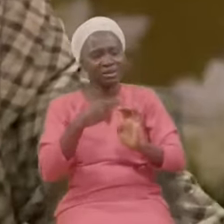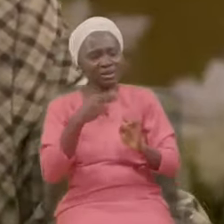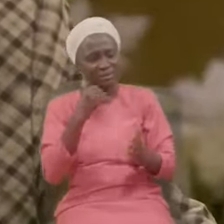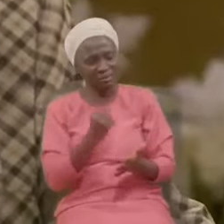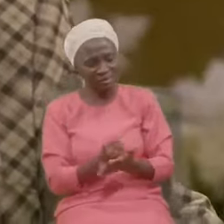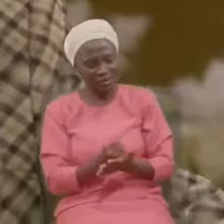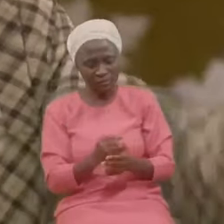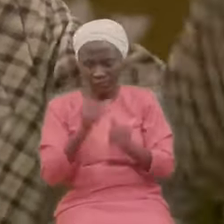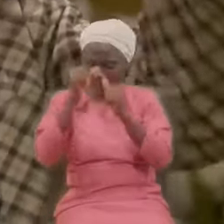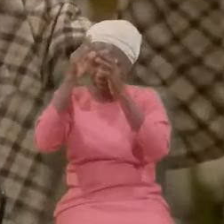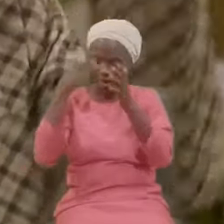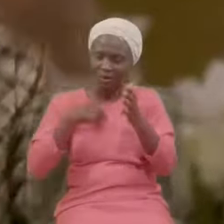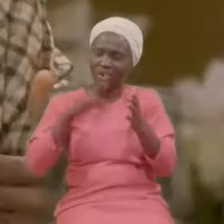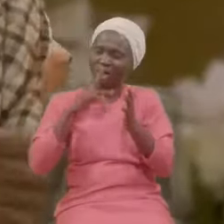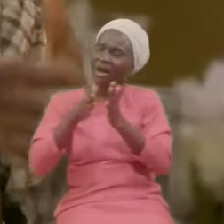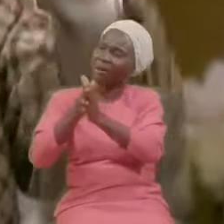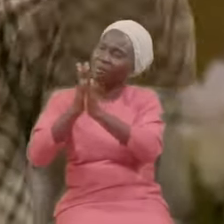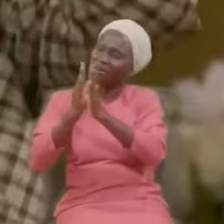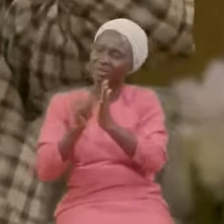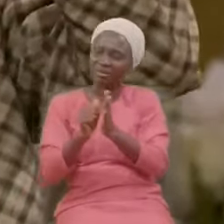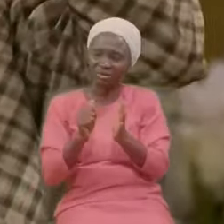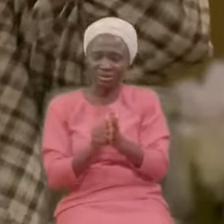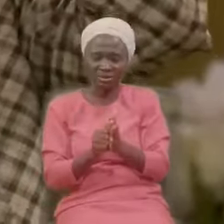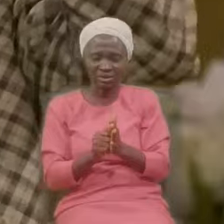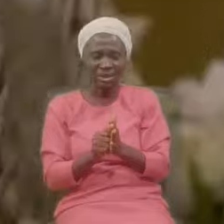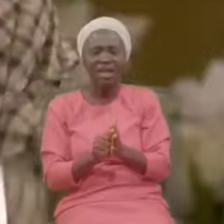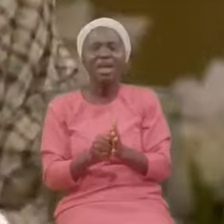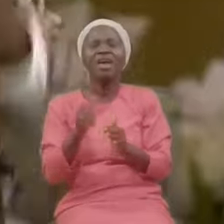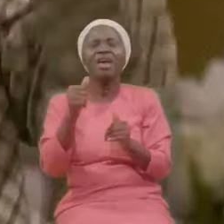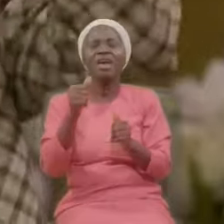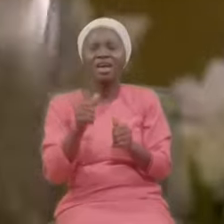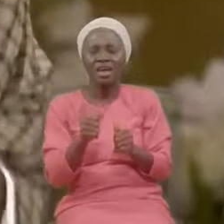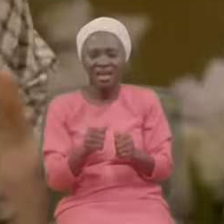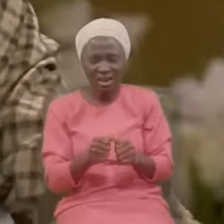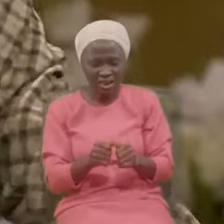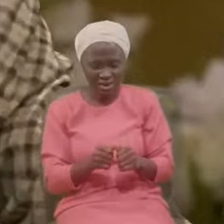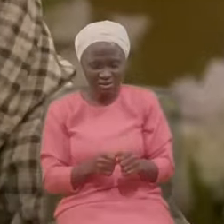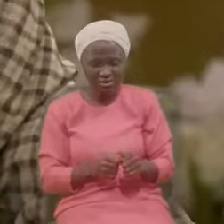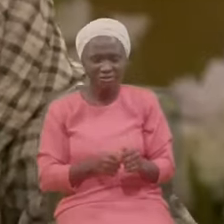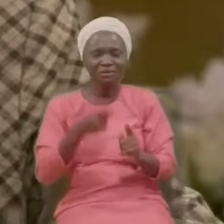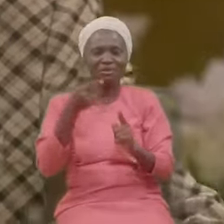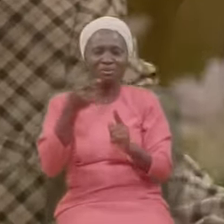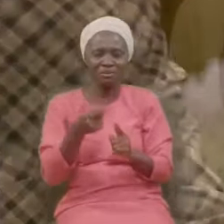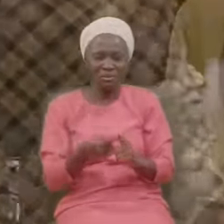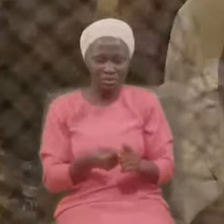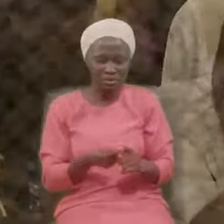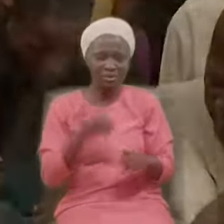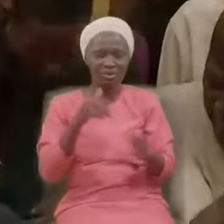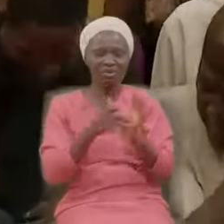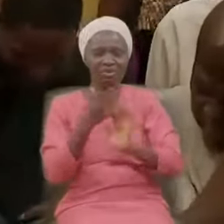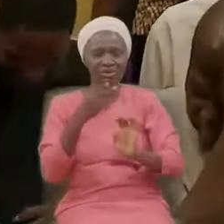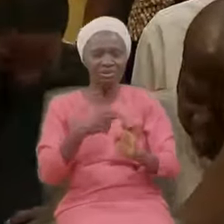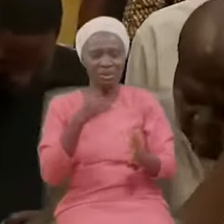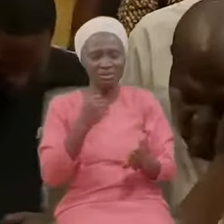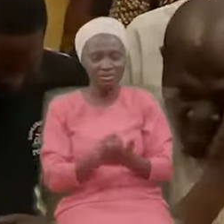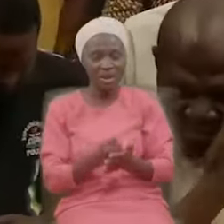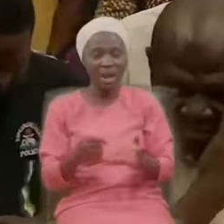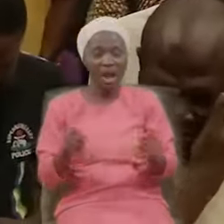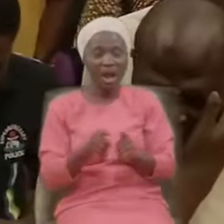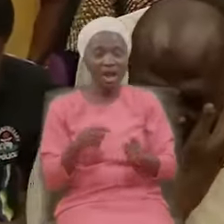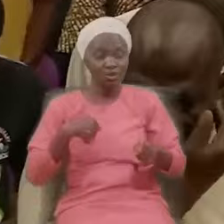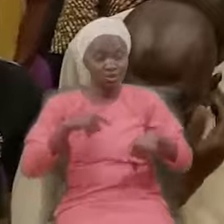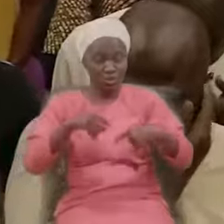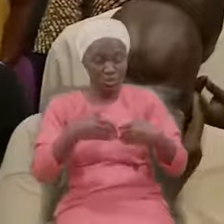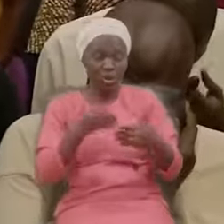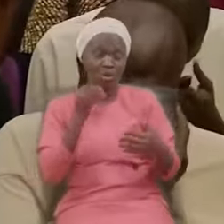Father, we are asking, it will crescend every month in Jesus' name. As we go home now, let